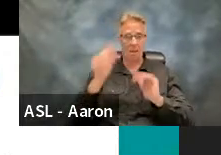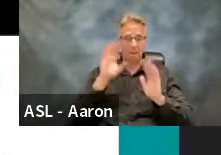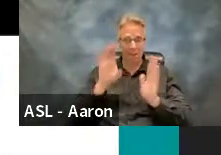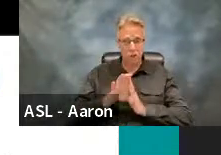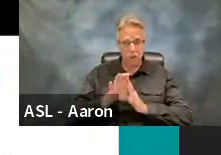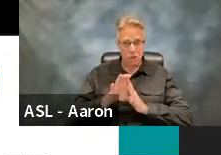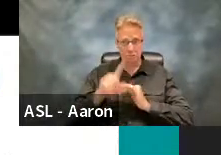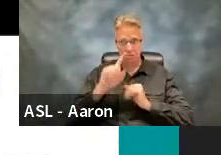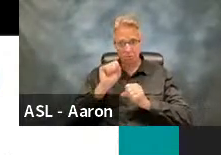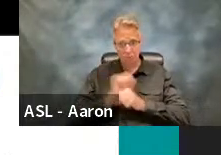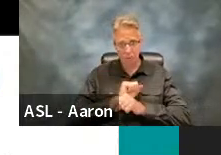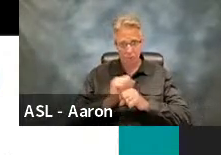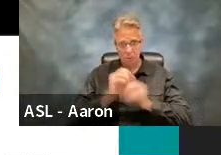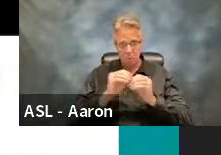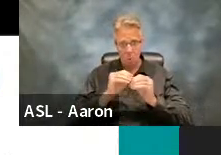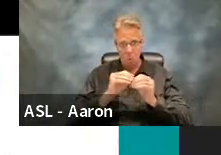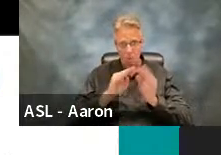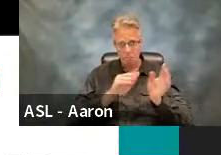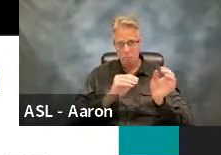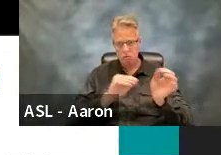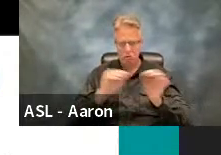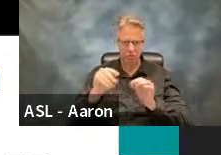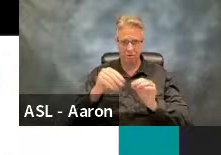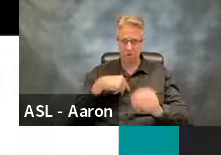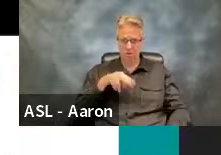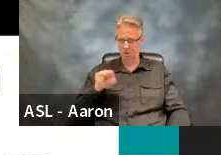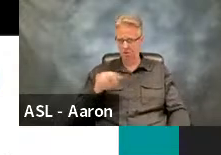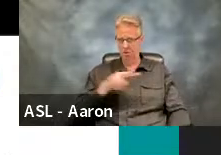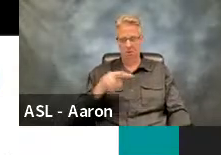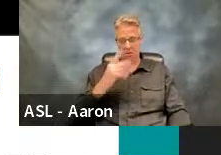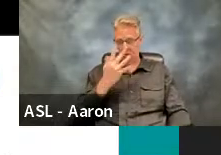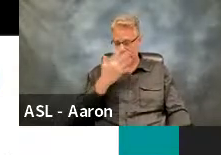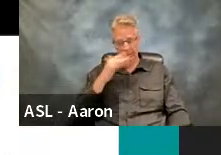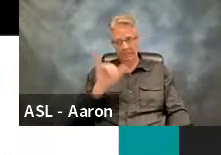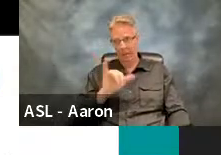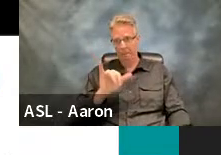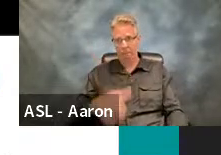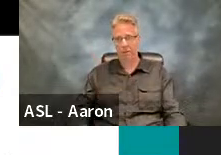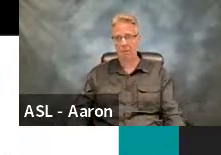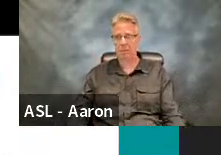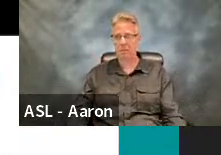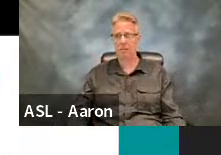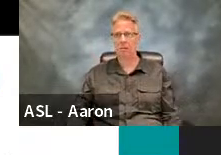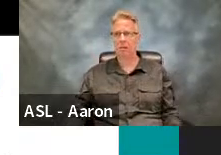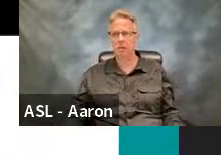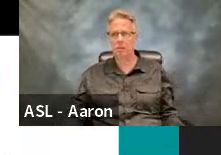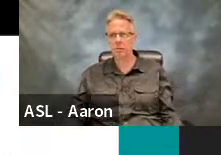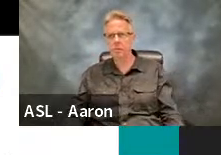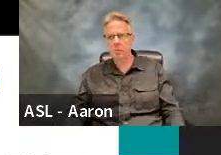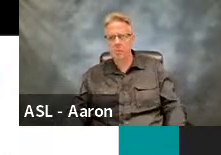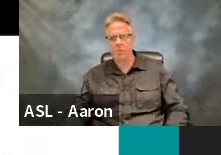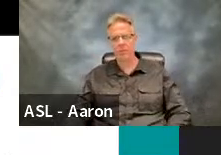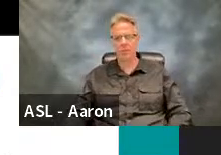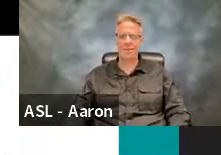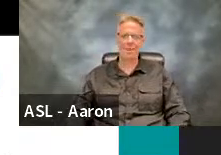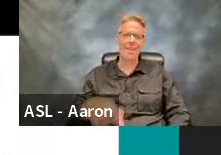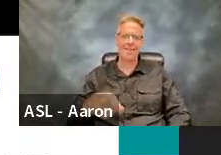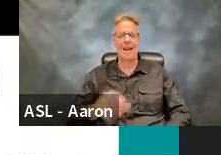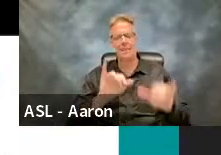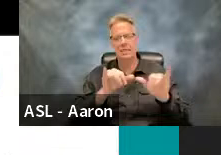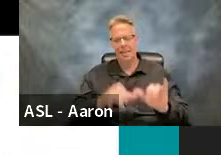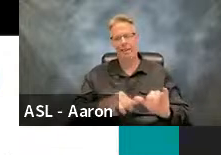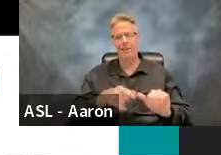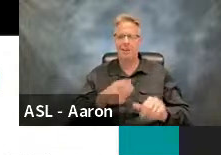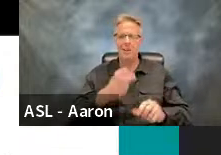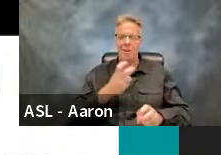moved over farther? Because it looks exactly the same to me. Yeah, this type of scale, it is